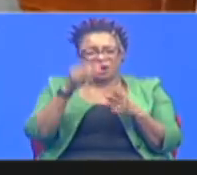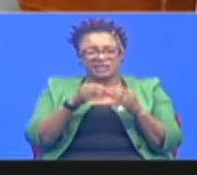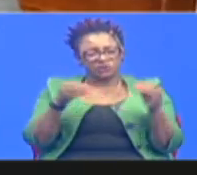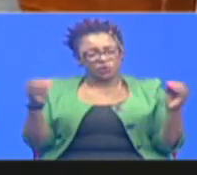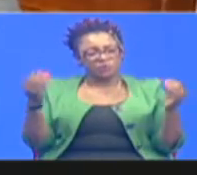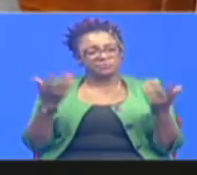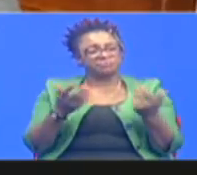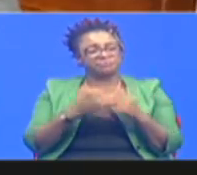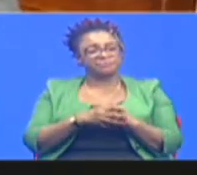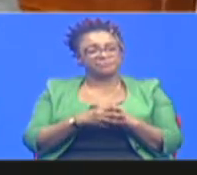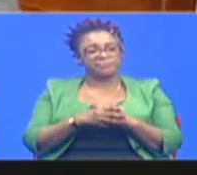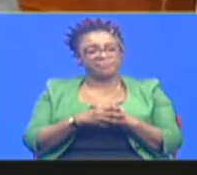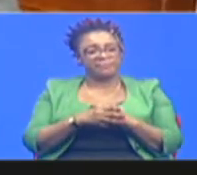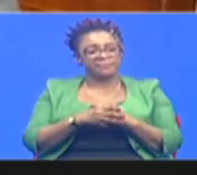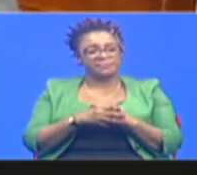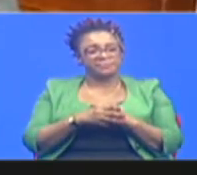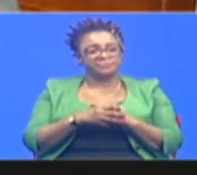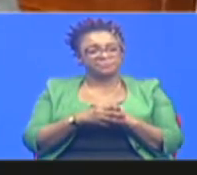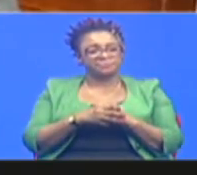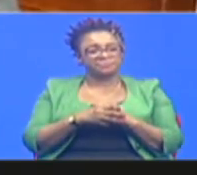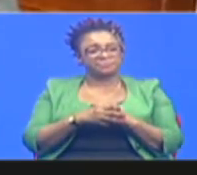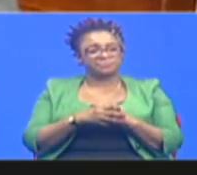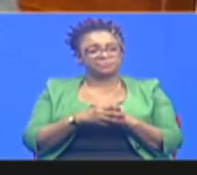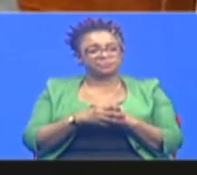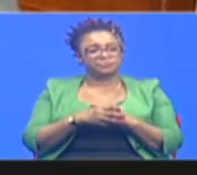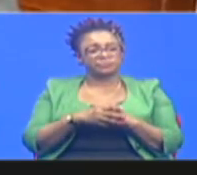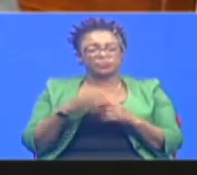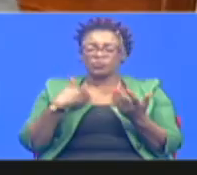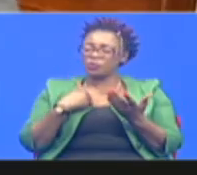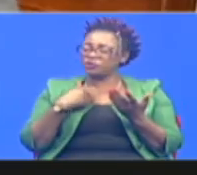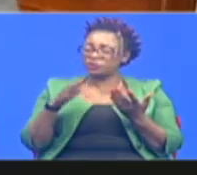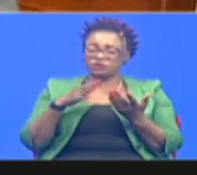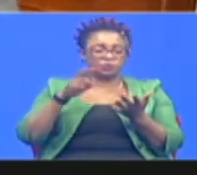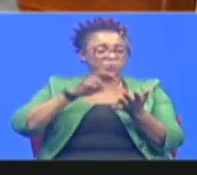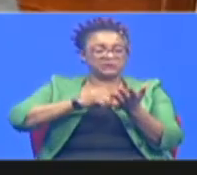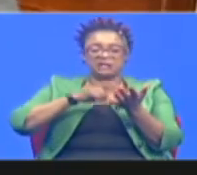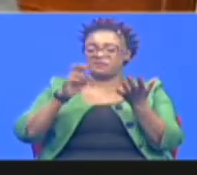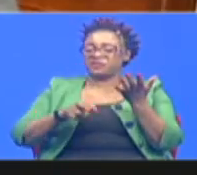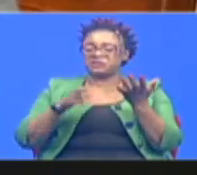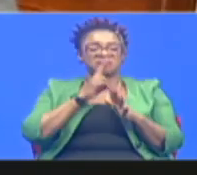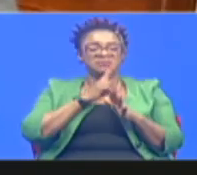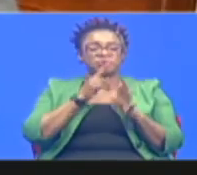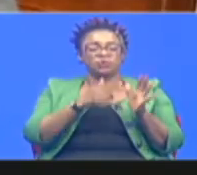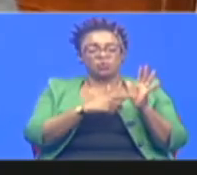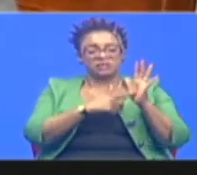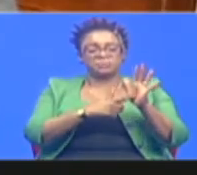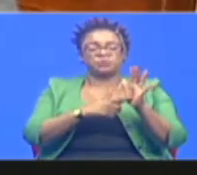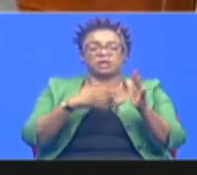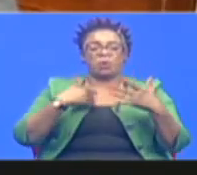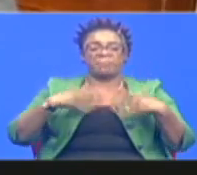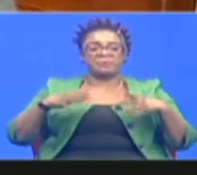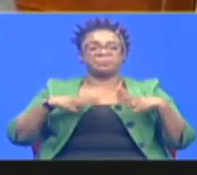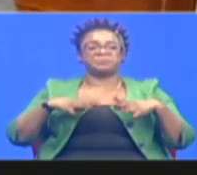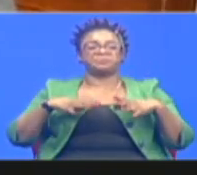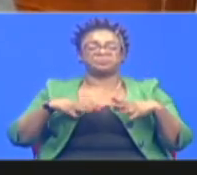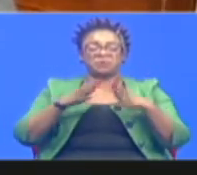Of course, we don't want to disadvantage our people in any or expose our people to unnecessary